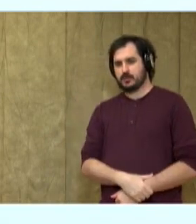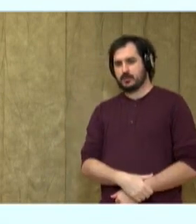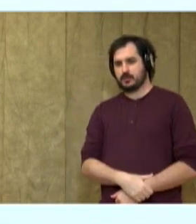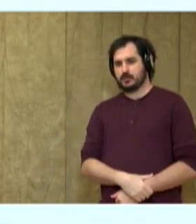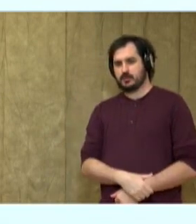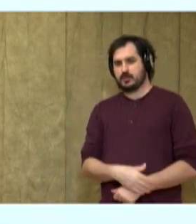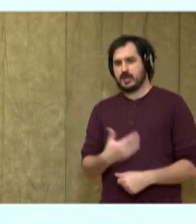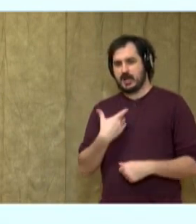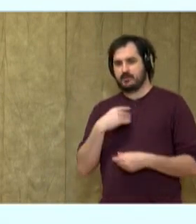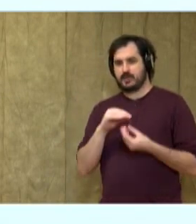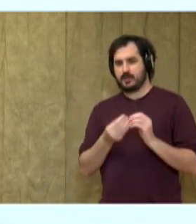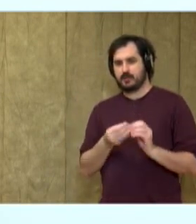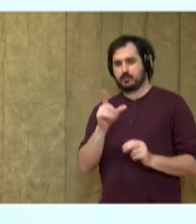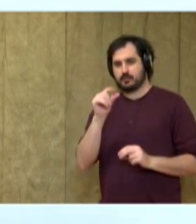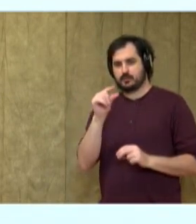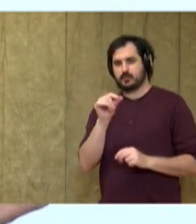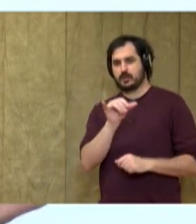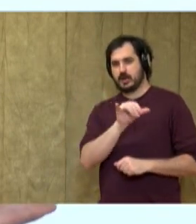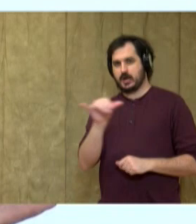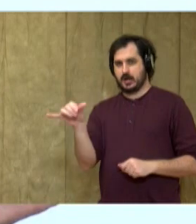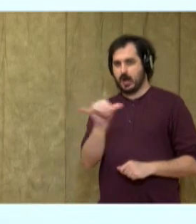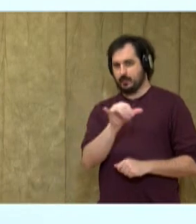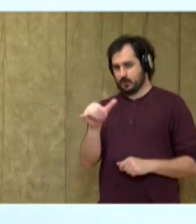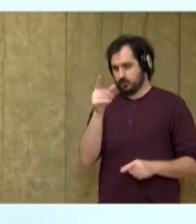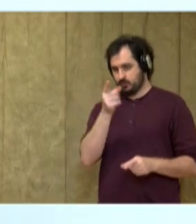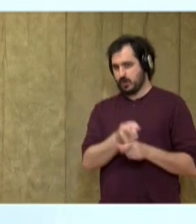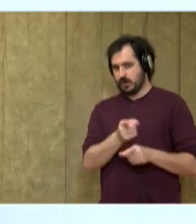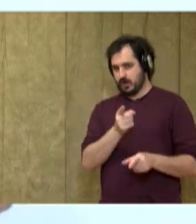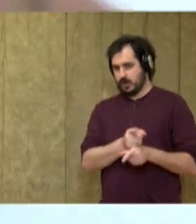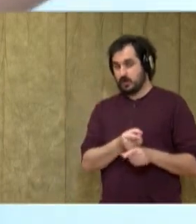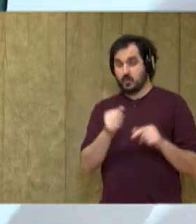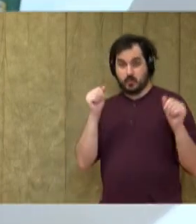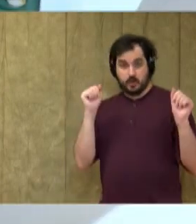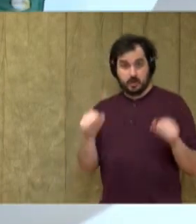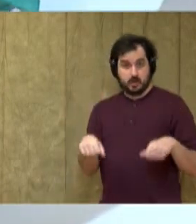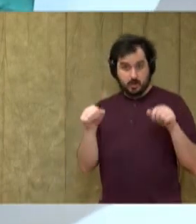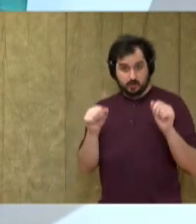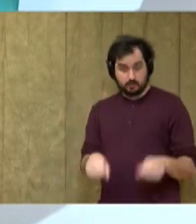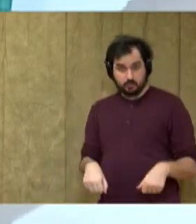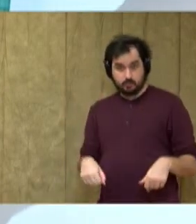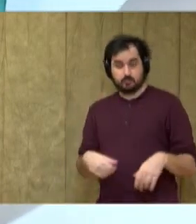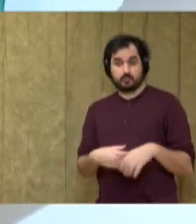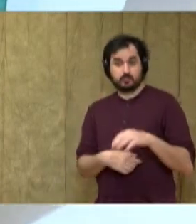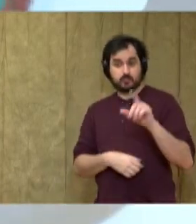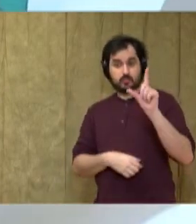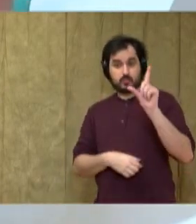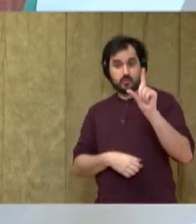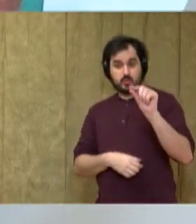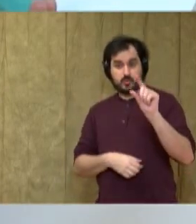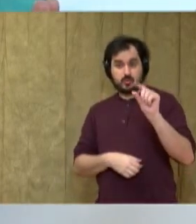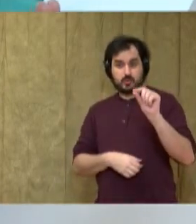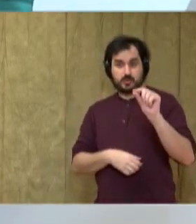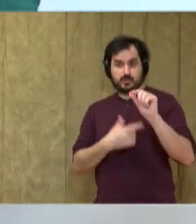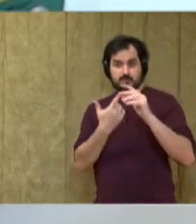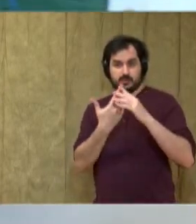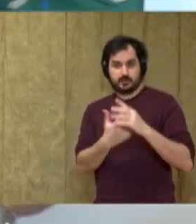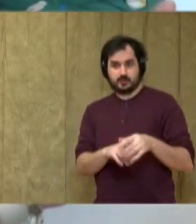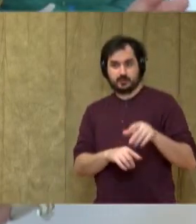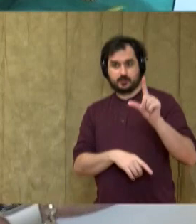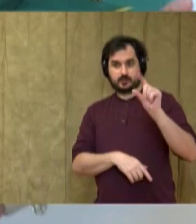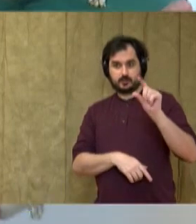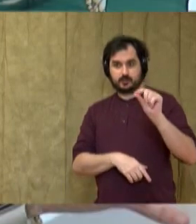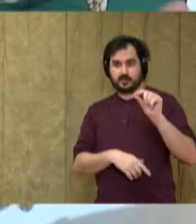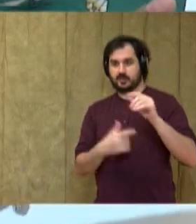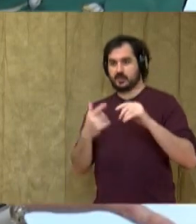20 in common, don't they? So what we could do is say this is where 20 is. 20 starts at 20 and